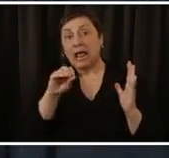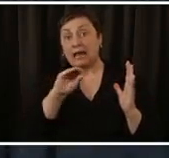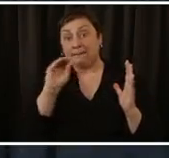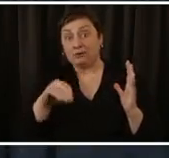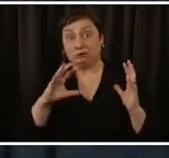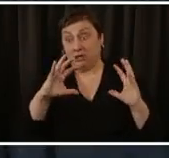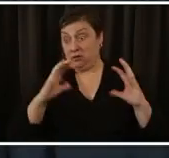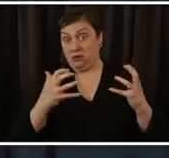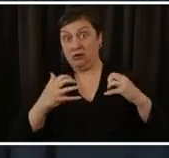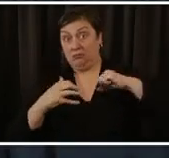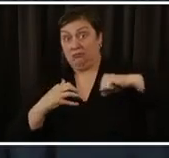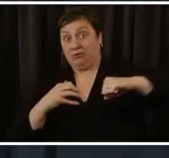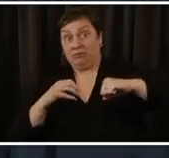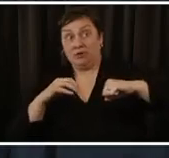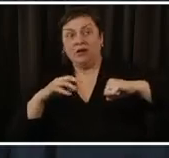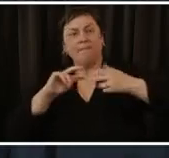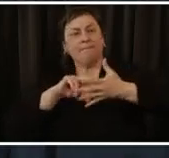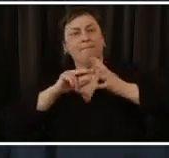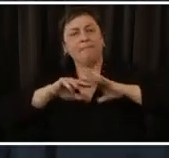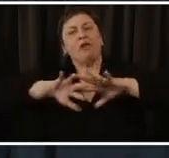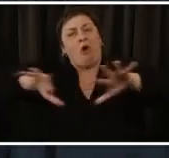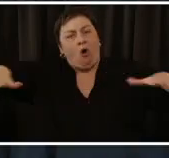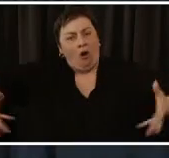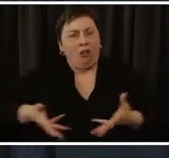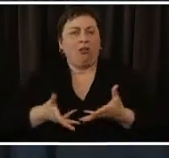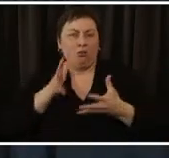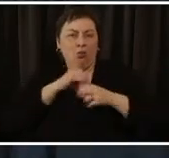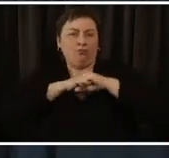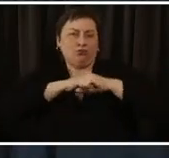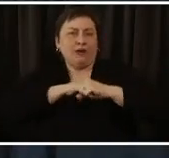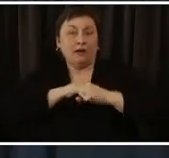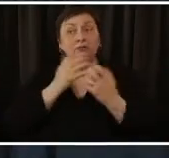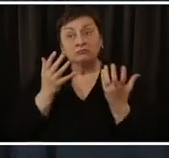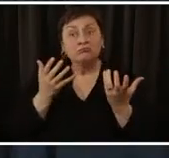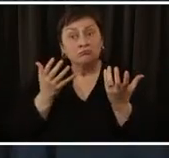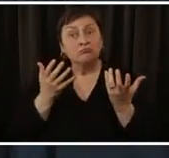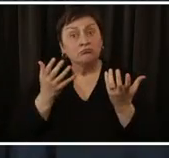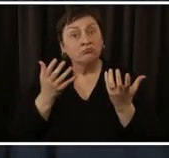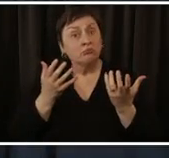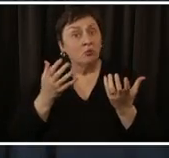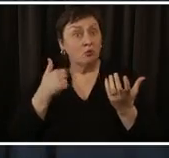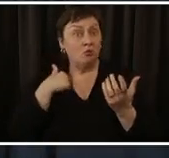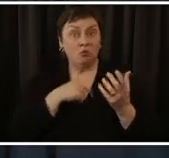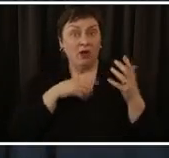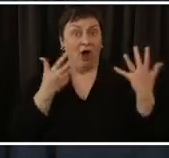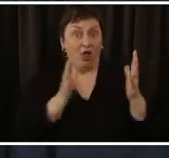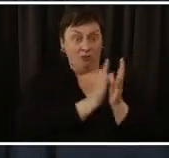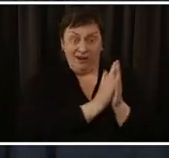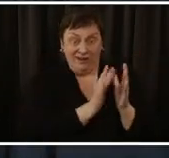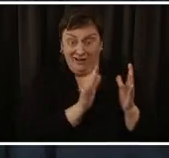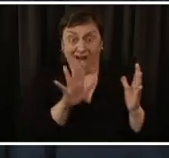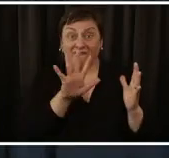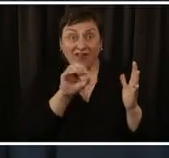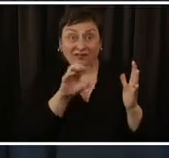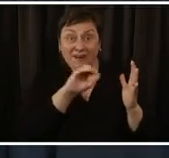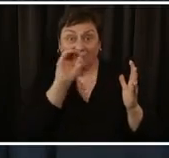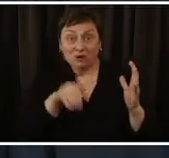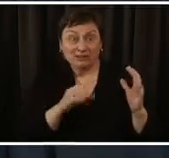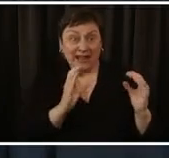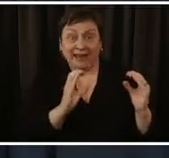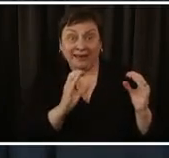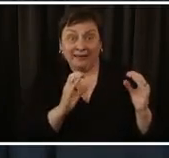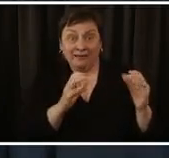in our community. And we plan to do that. And we already have 50% of eligible folks who've at least gotten the first